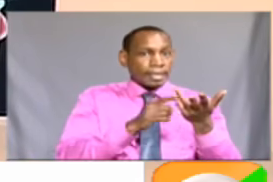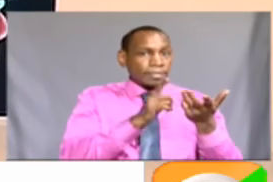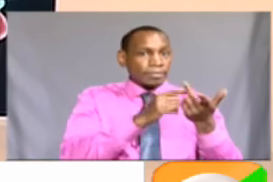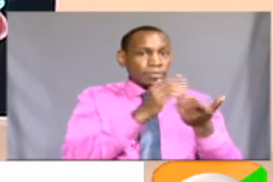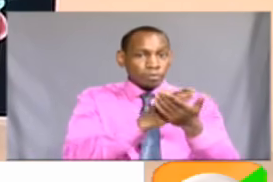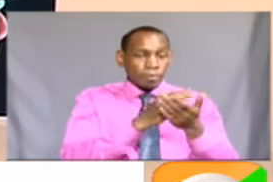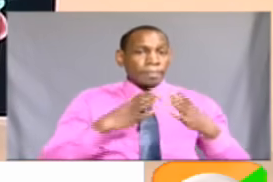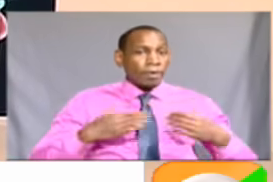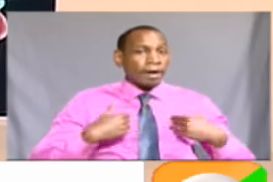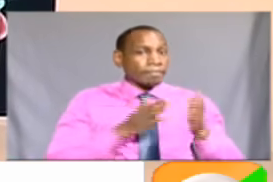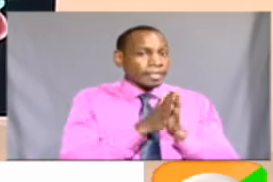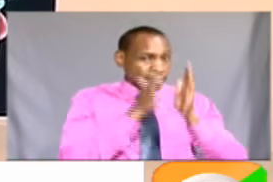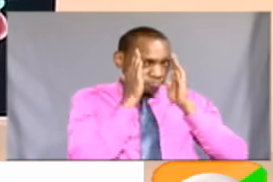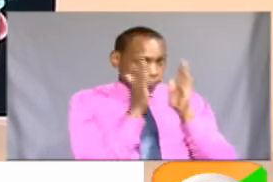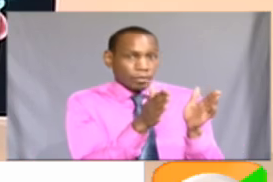being watched